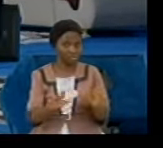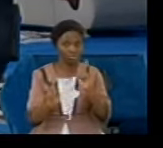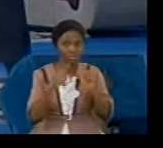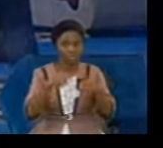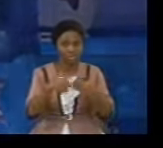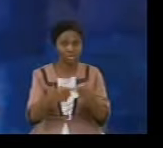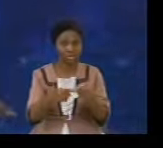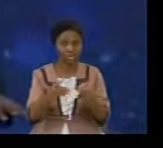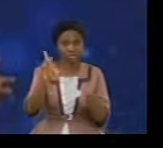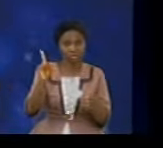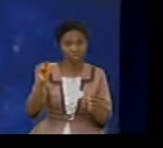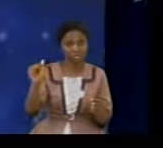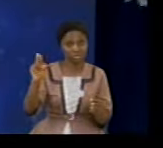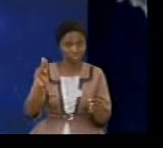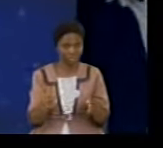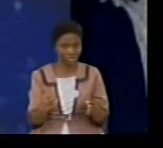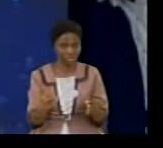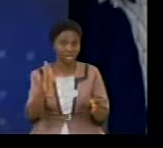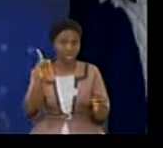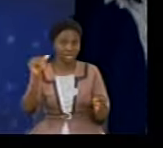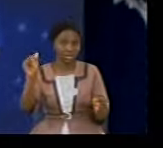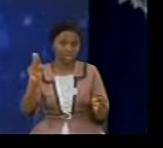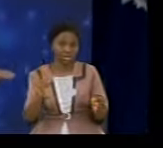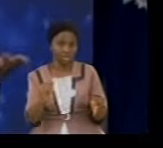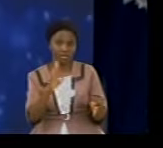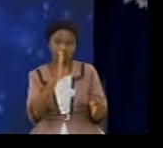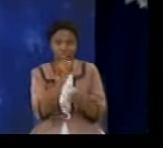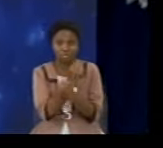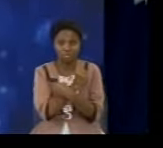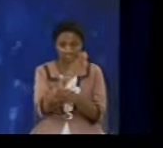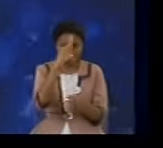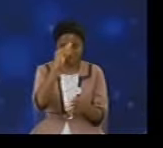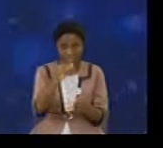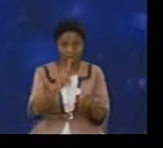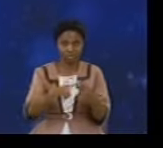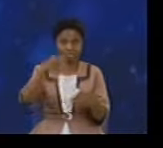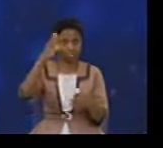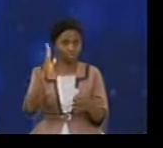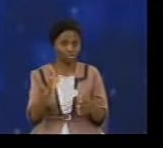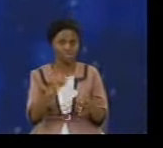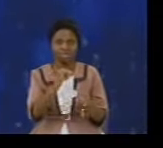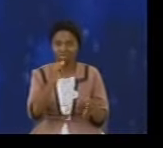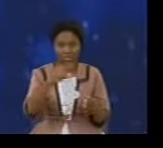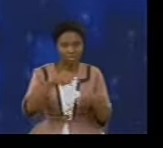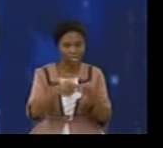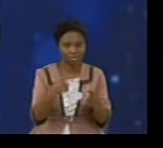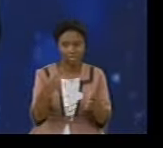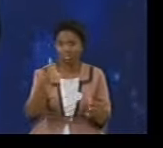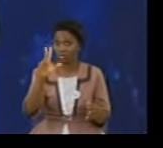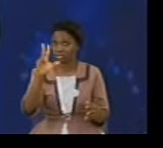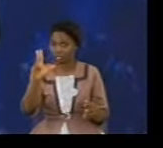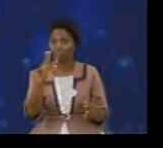beloved man before the Almighty God. This does not talk about Shadrach, Meshach, and Abednego.